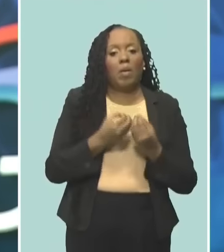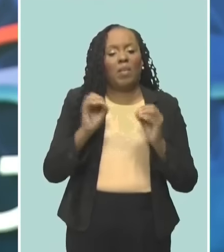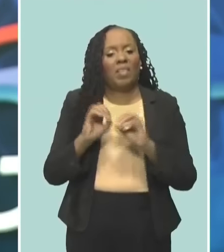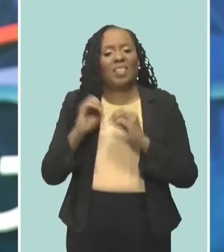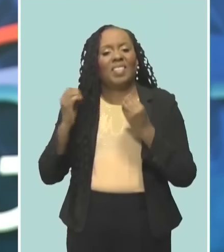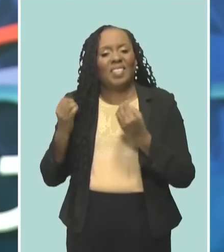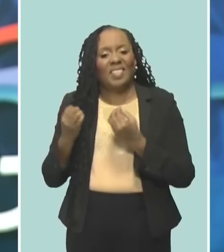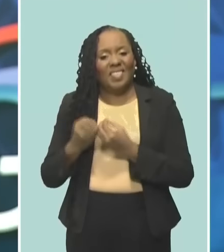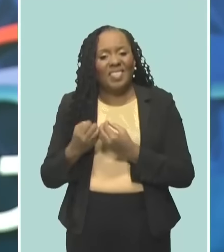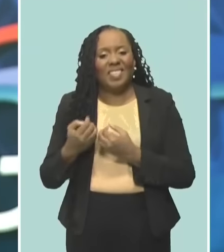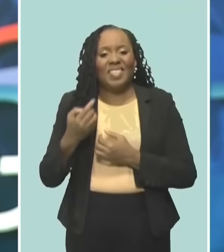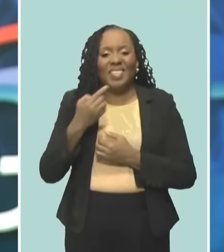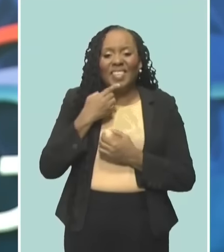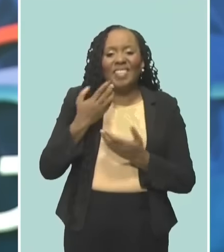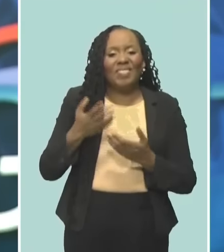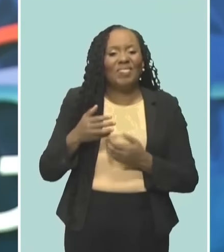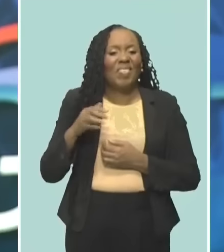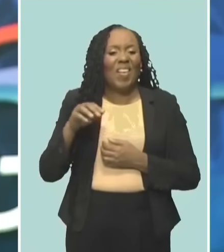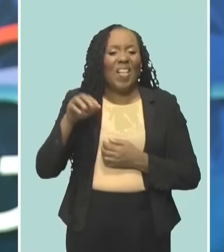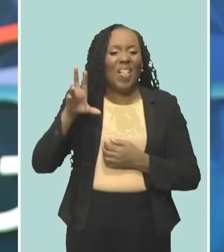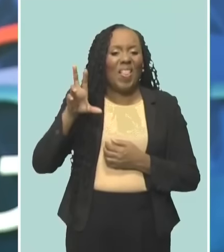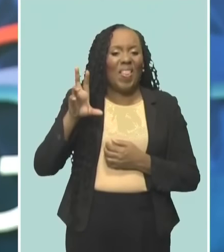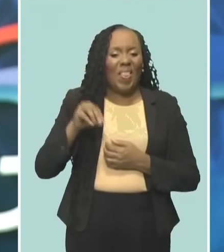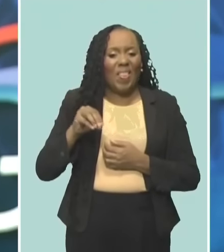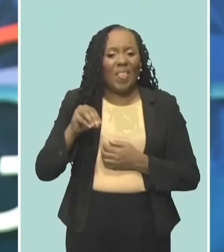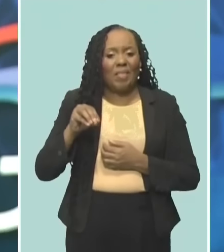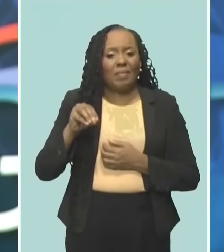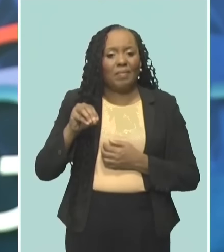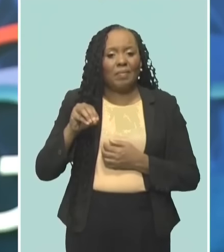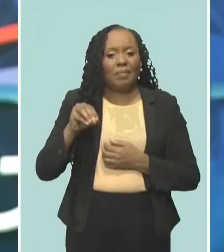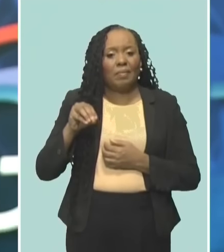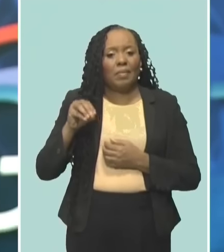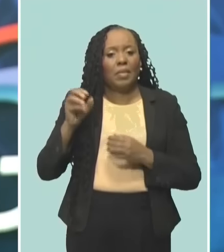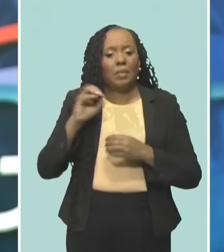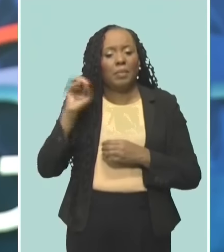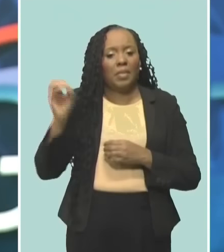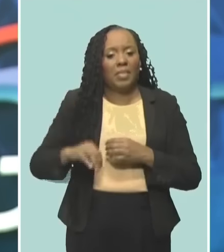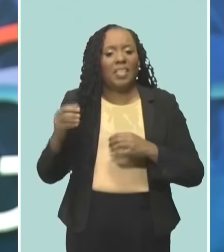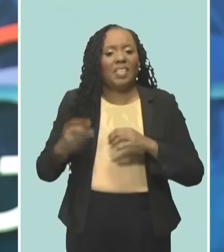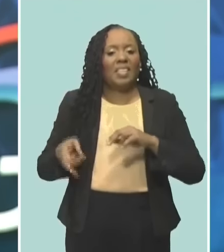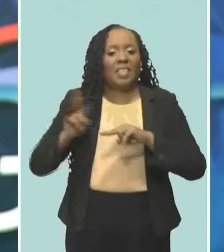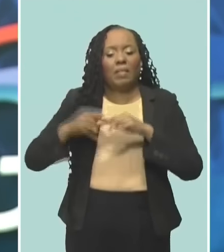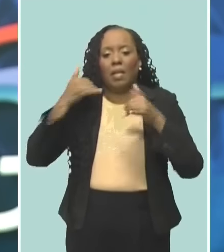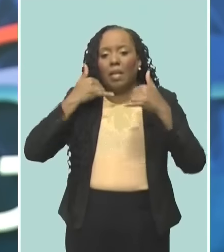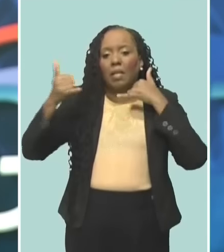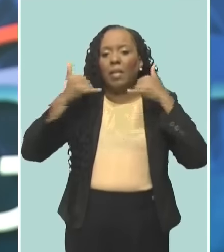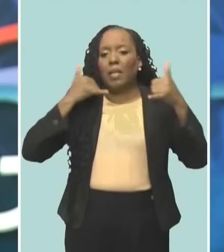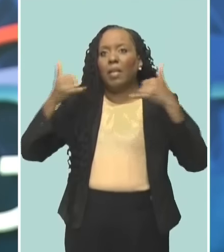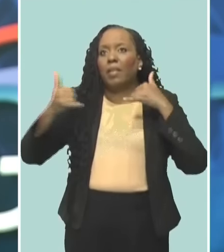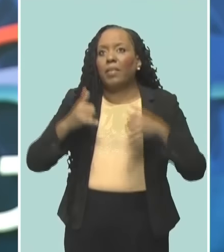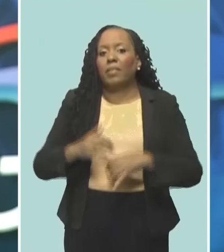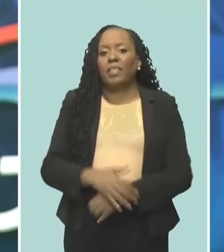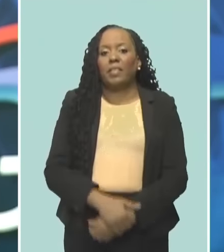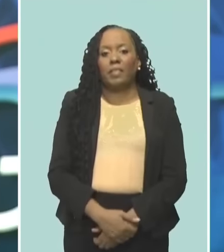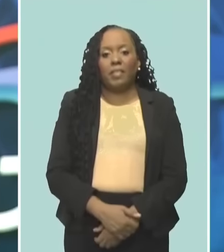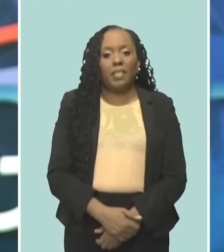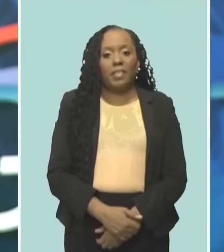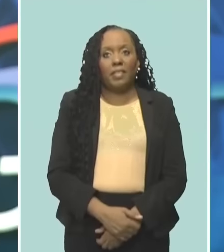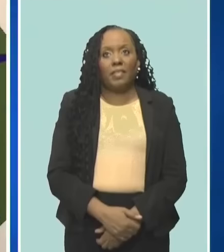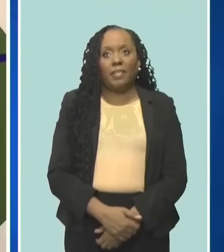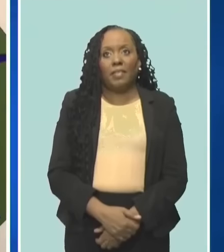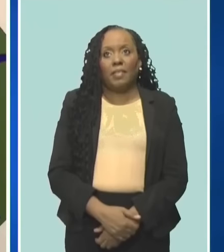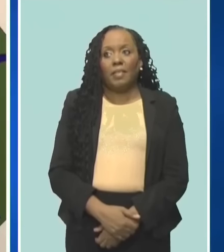women's organizations are also lamenting a 60% spike in calls to crisis hotlines.